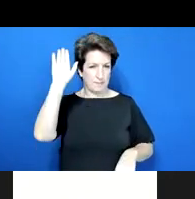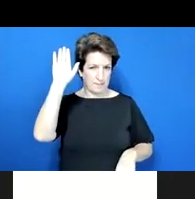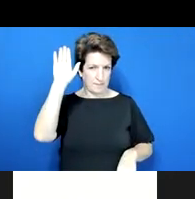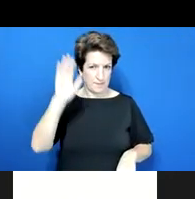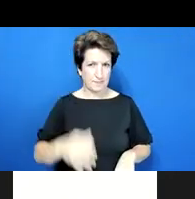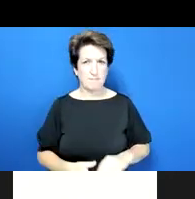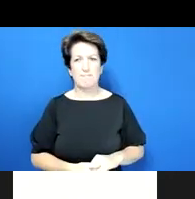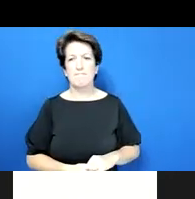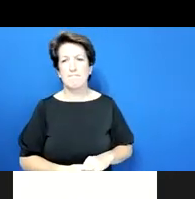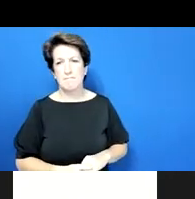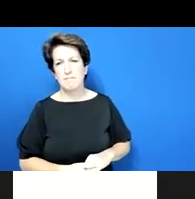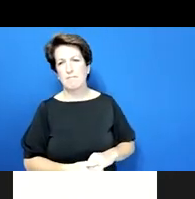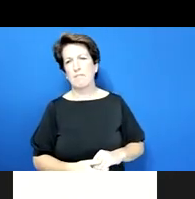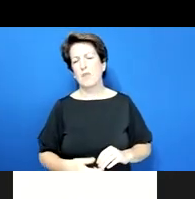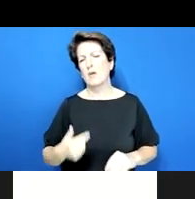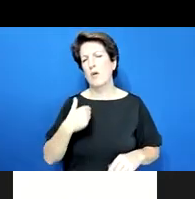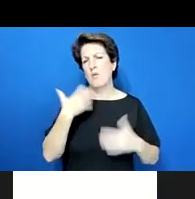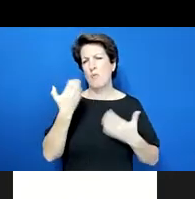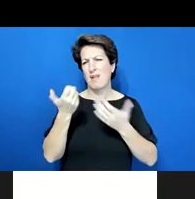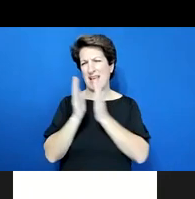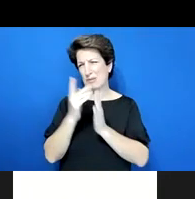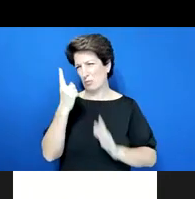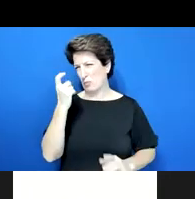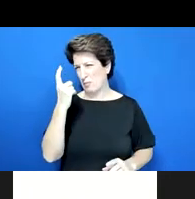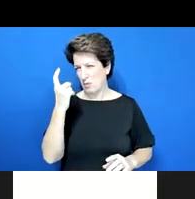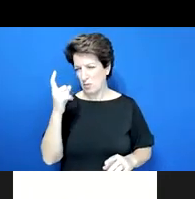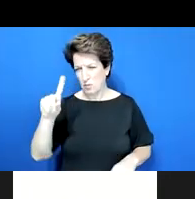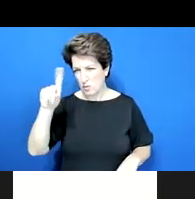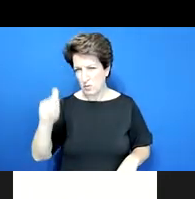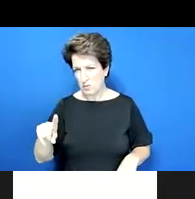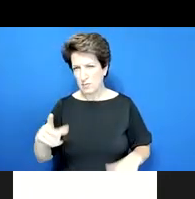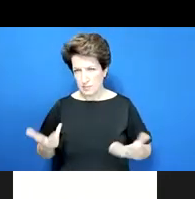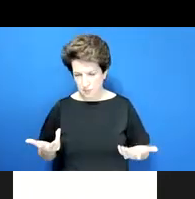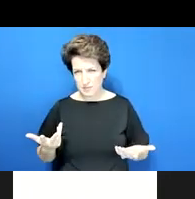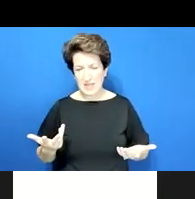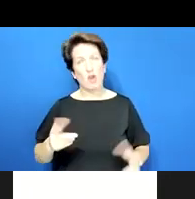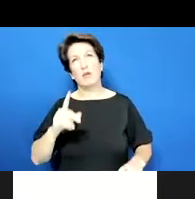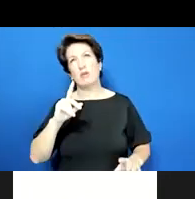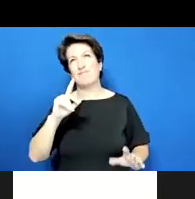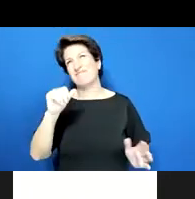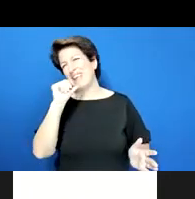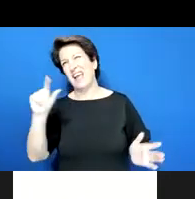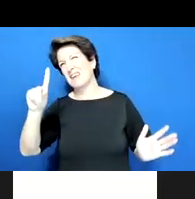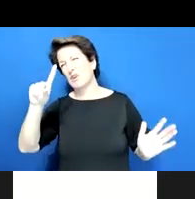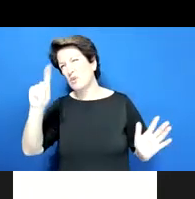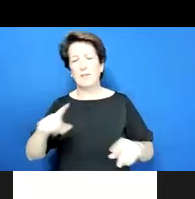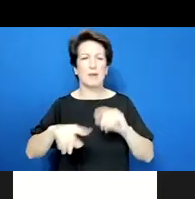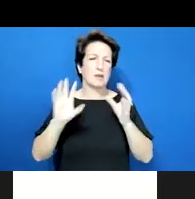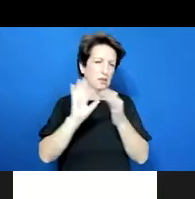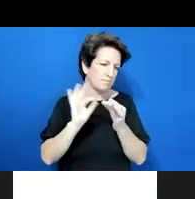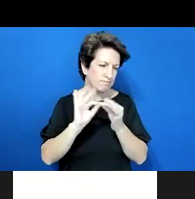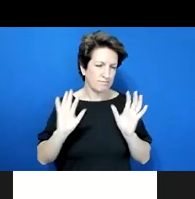Hi, I would like to just ask one more thing. It's like not more like a question, but one of those